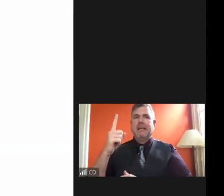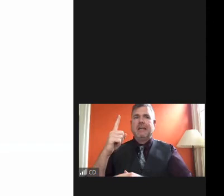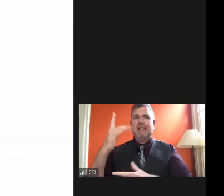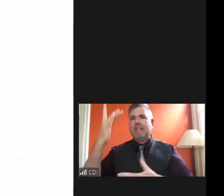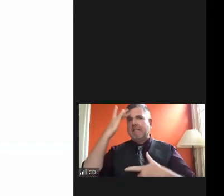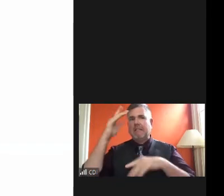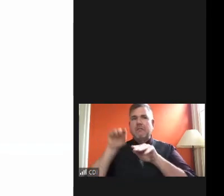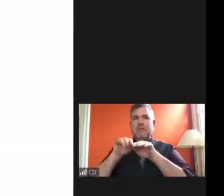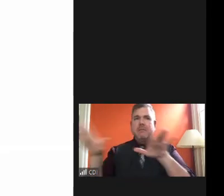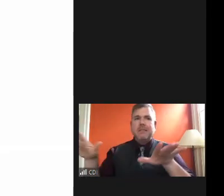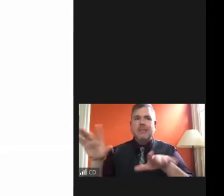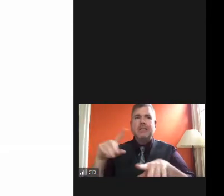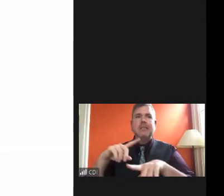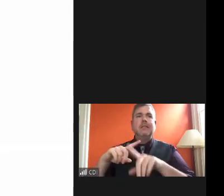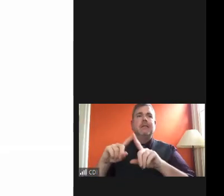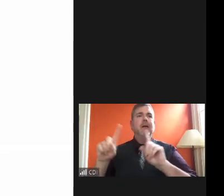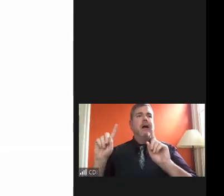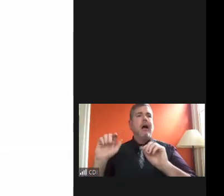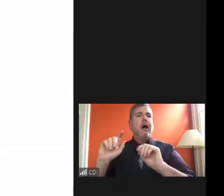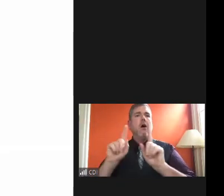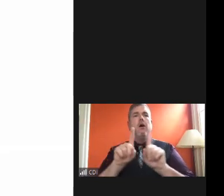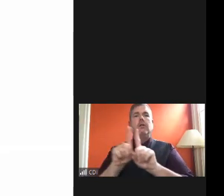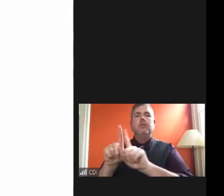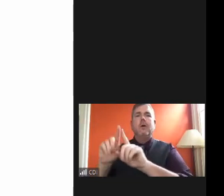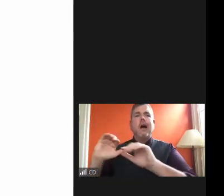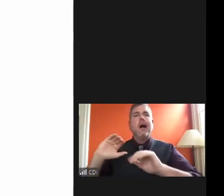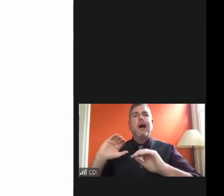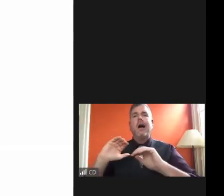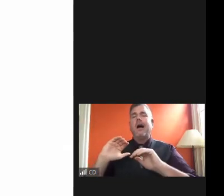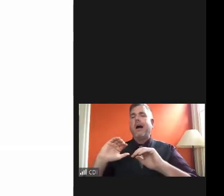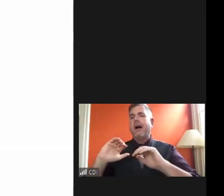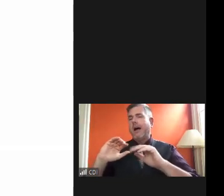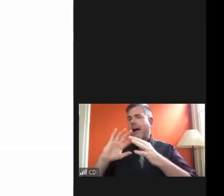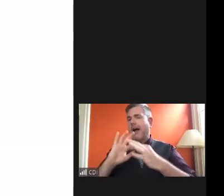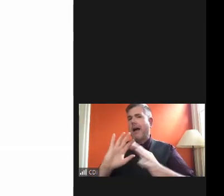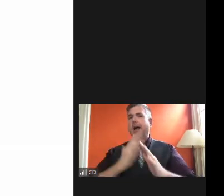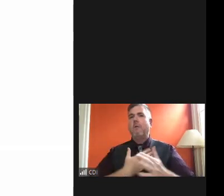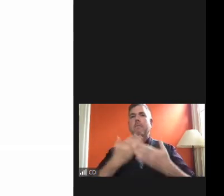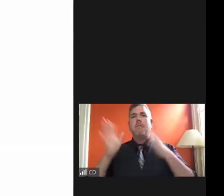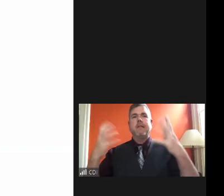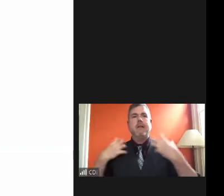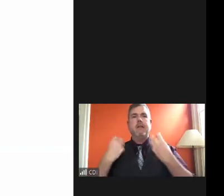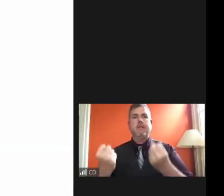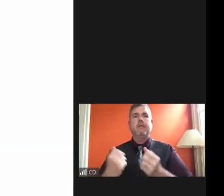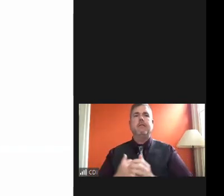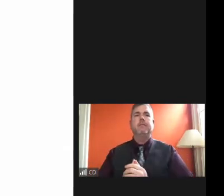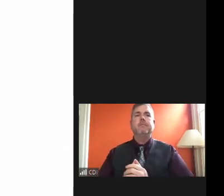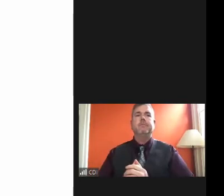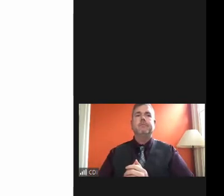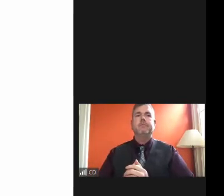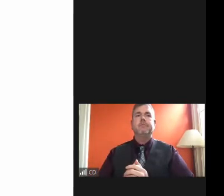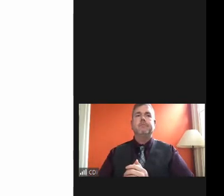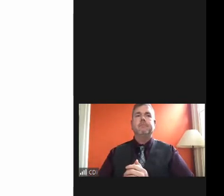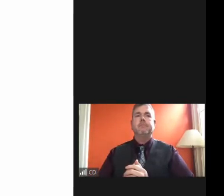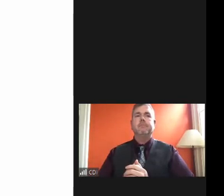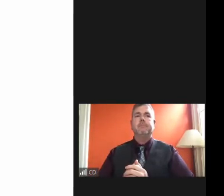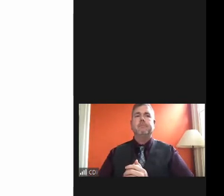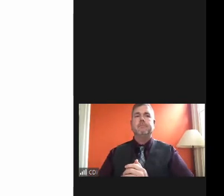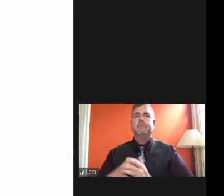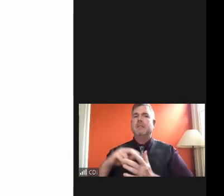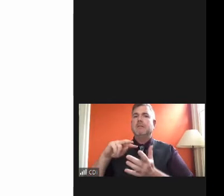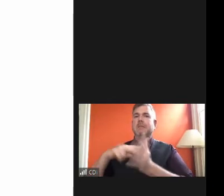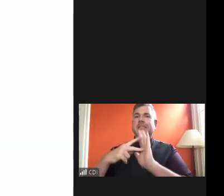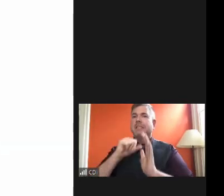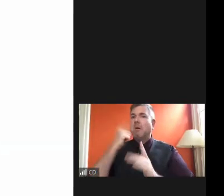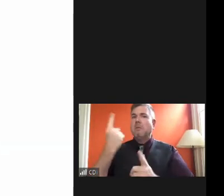health represents a state of complete physical, mental, and social well-being, and not merely the absence of disease or infirmity.